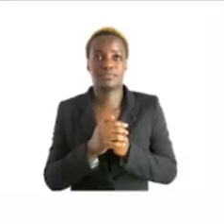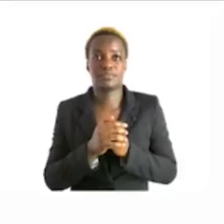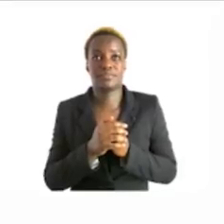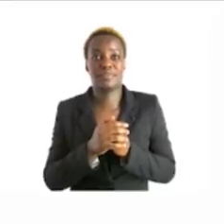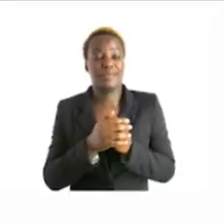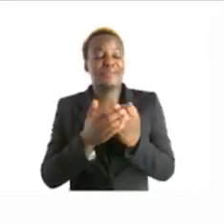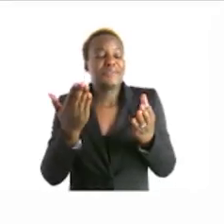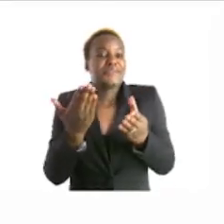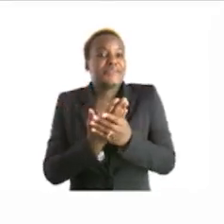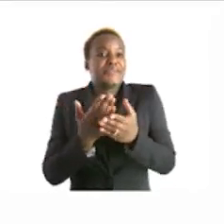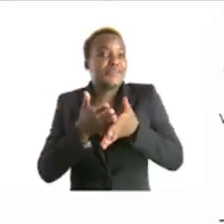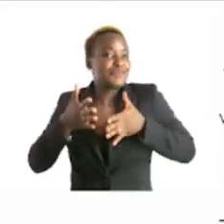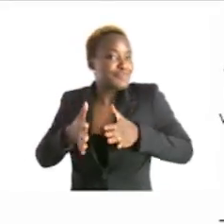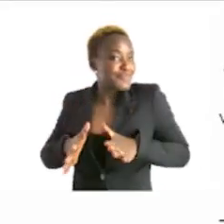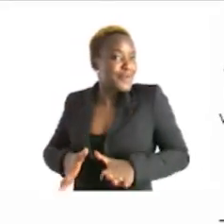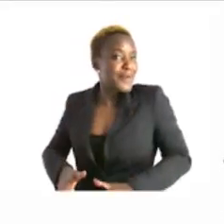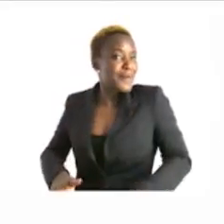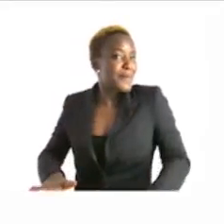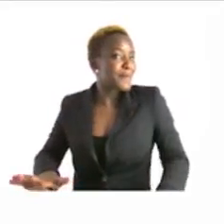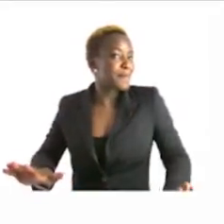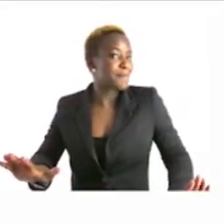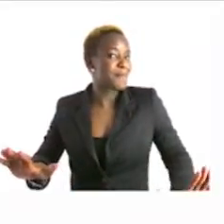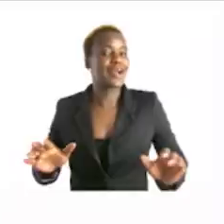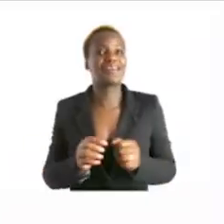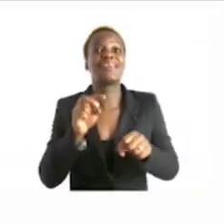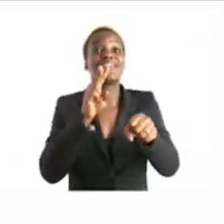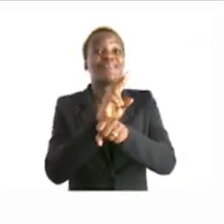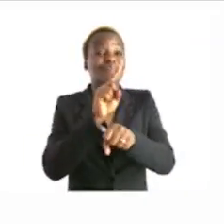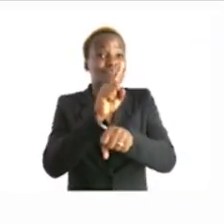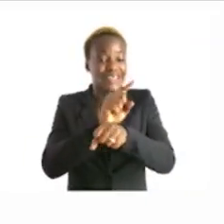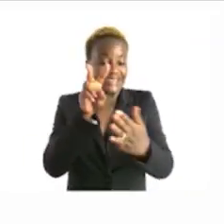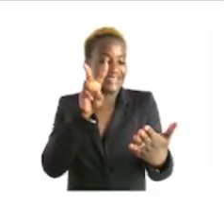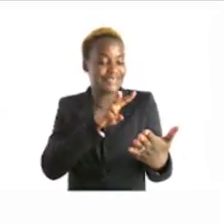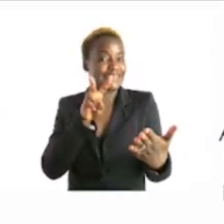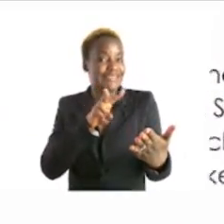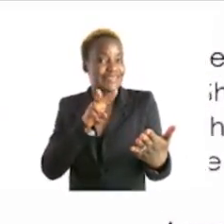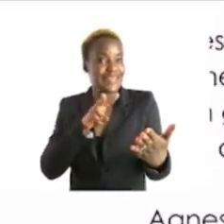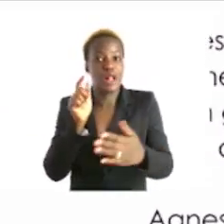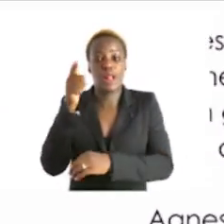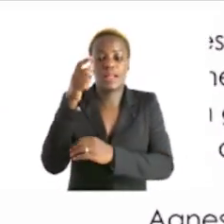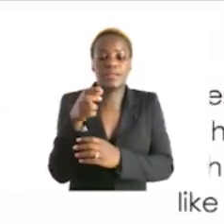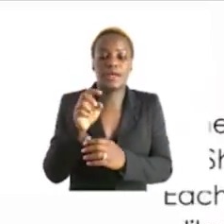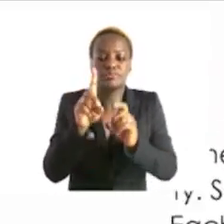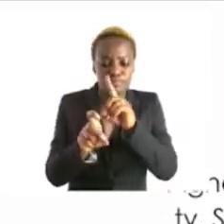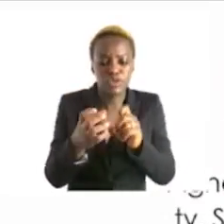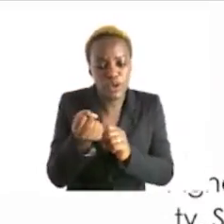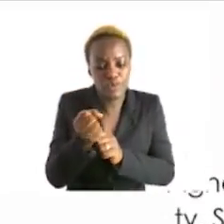dress also we have to read the passage here to find the answers for the